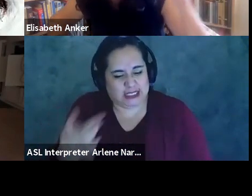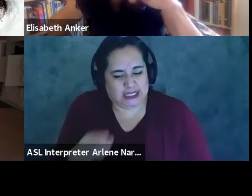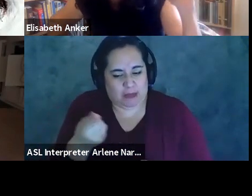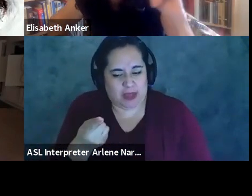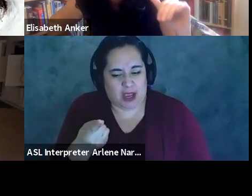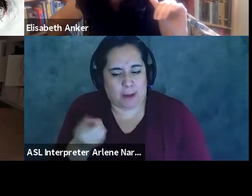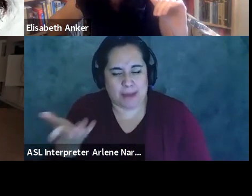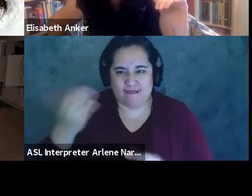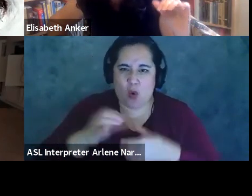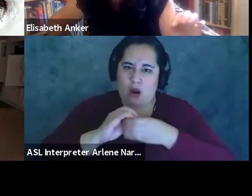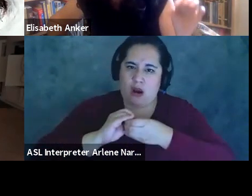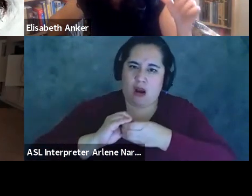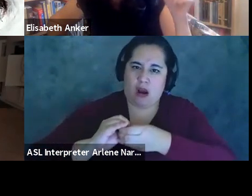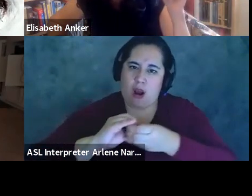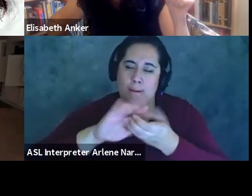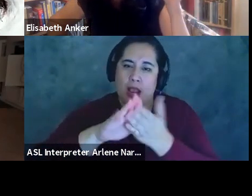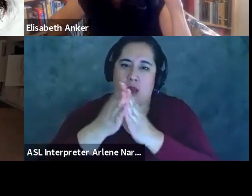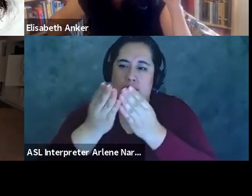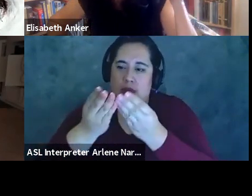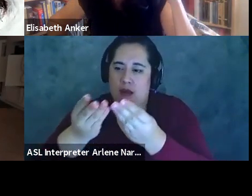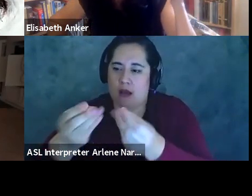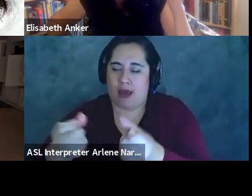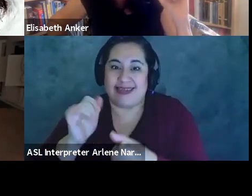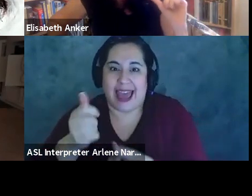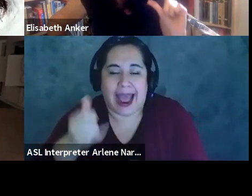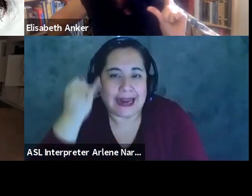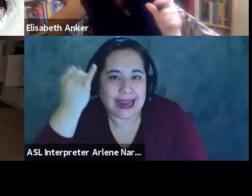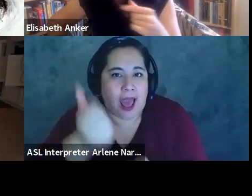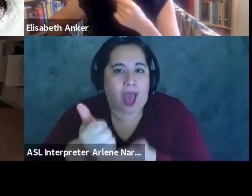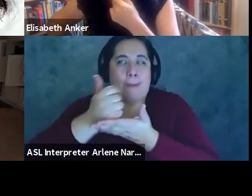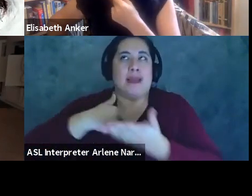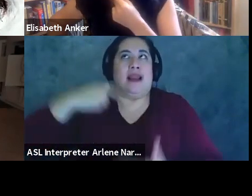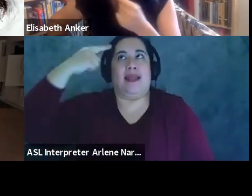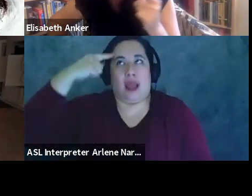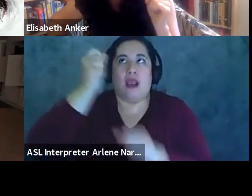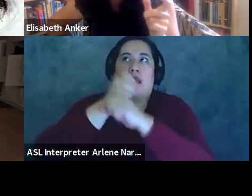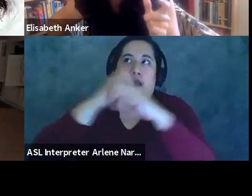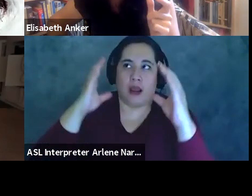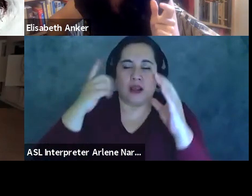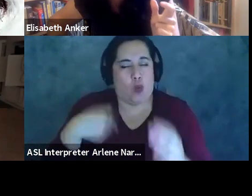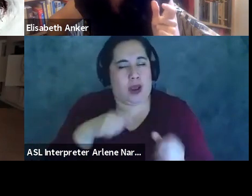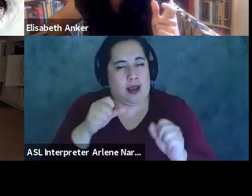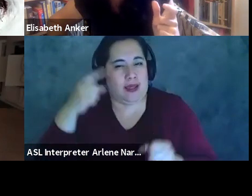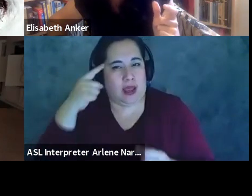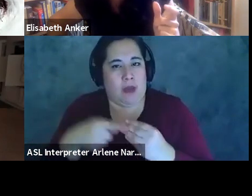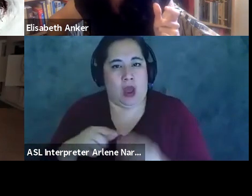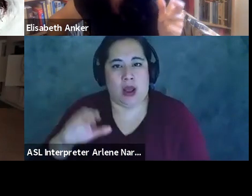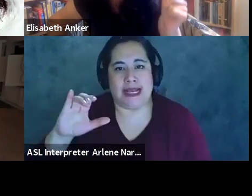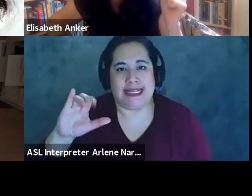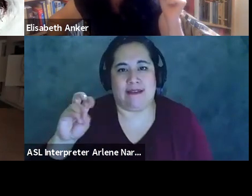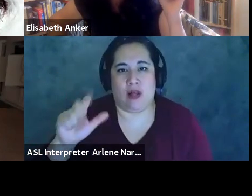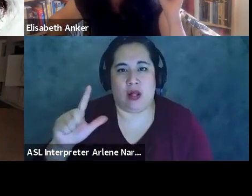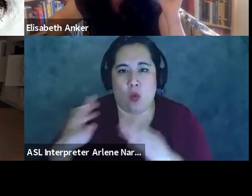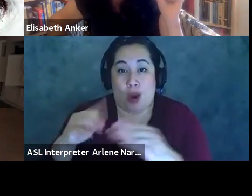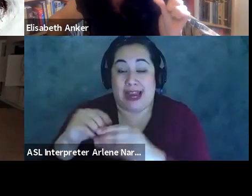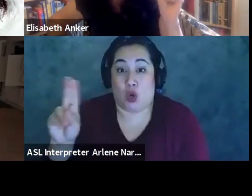that was a collective being undone is really helpful, for me at least, to think about. So we can think about the Civil War in the US in this